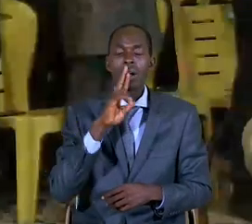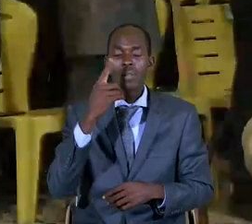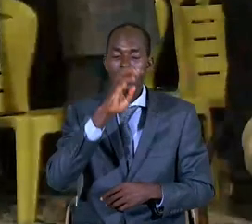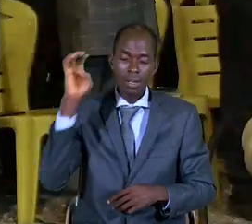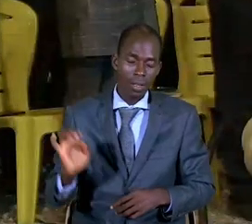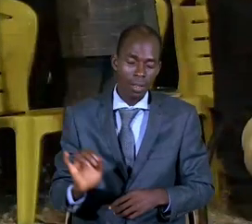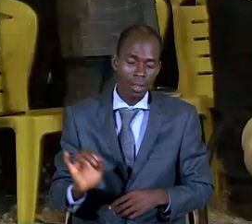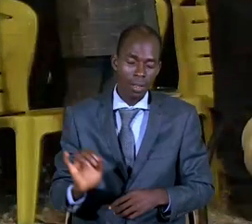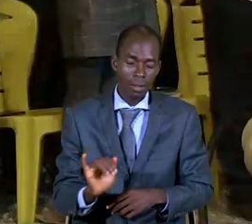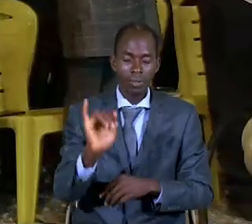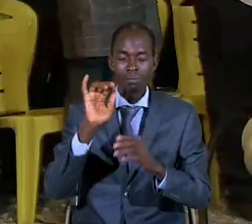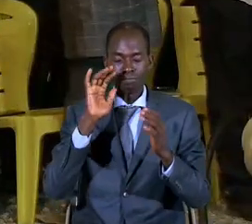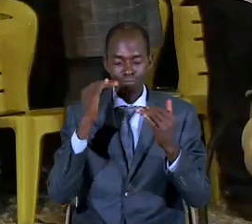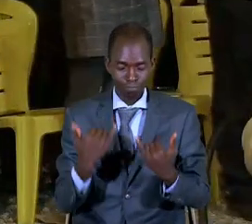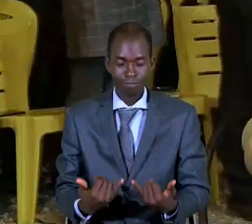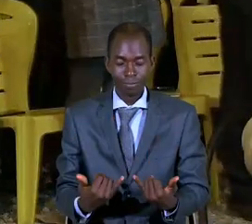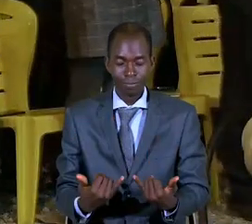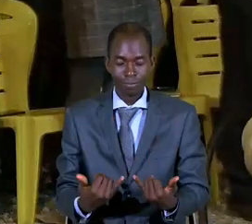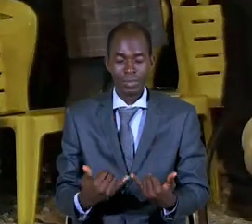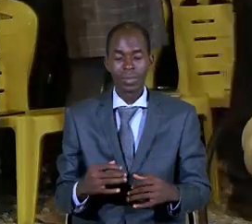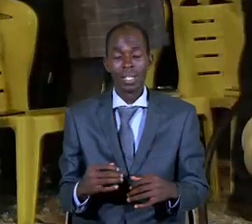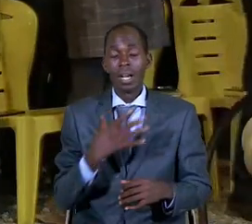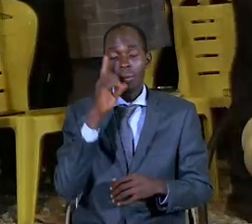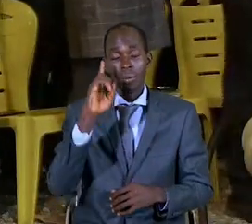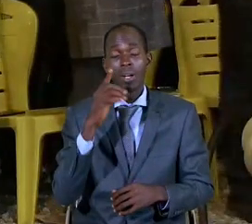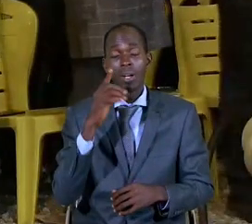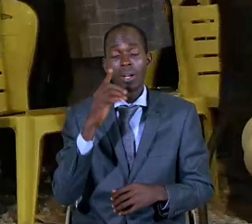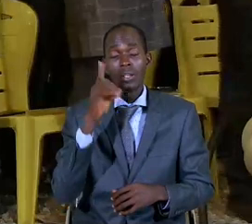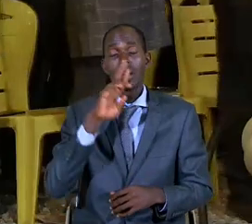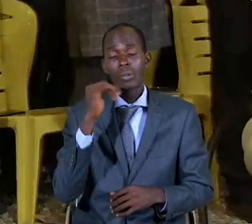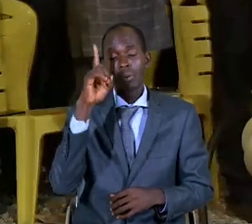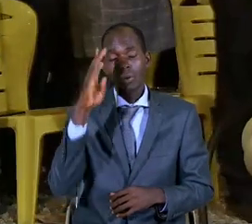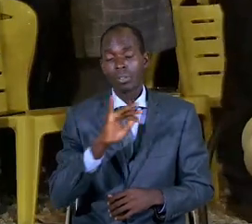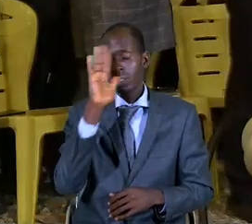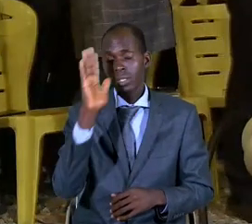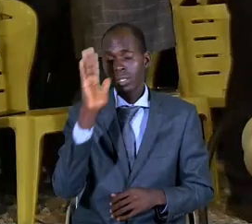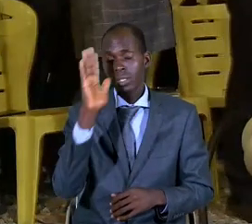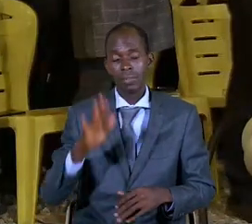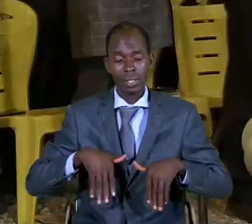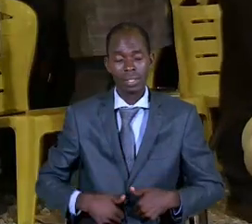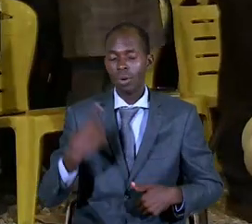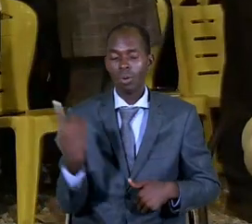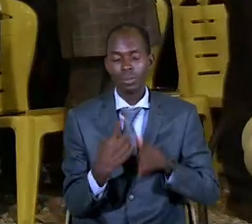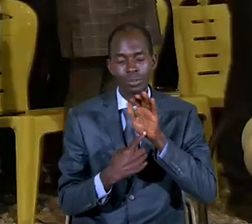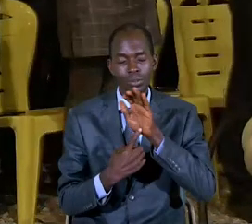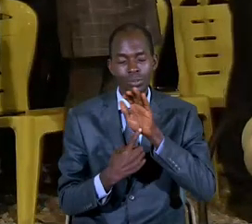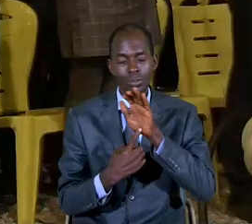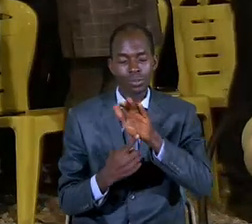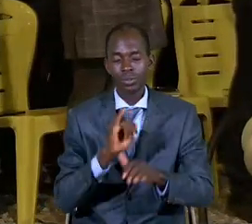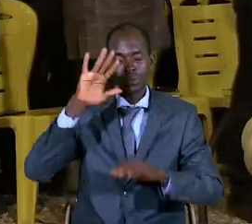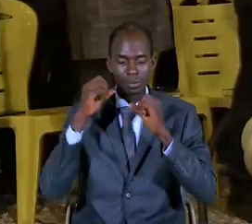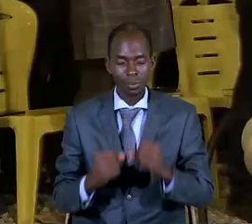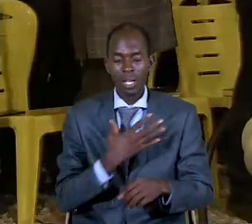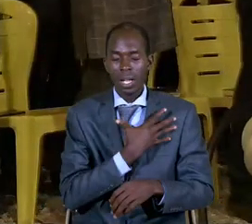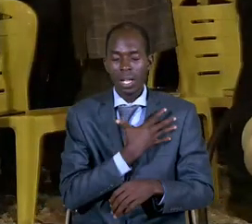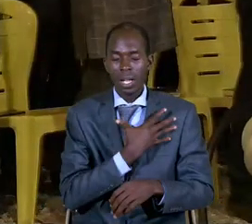ever-present one, and the one that is never tired. You always manifest your power, and we